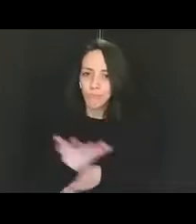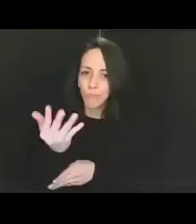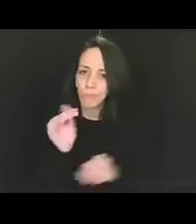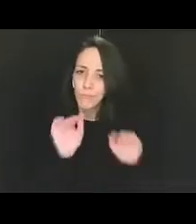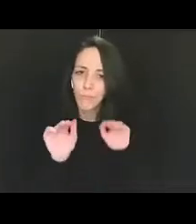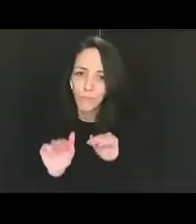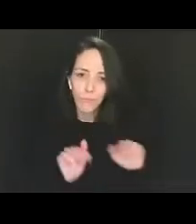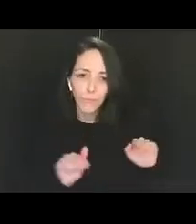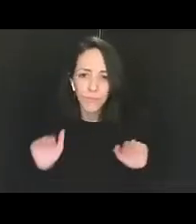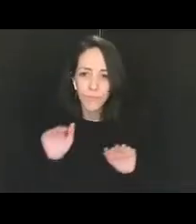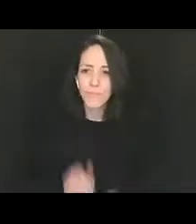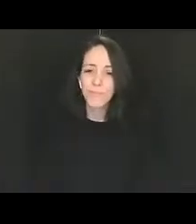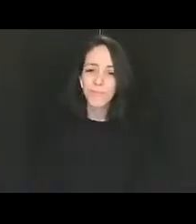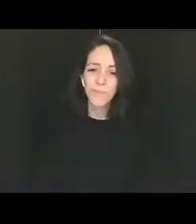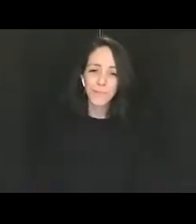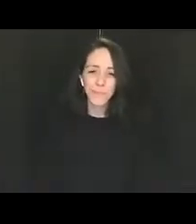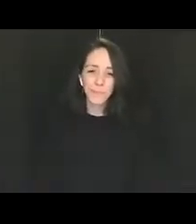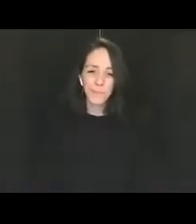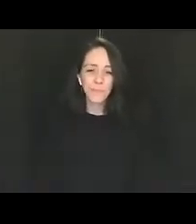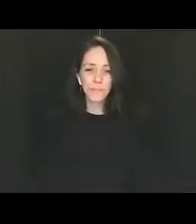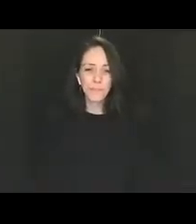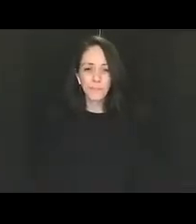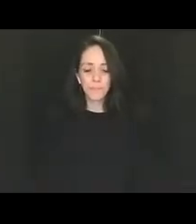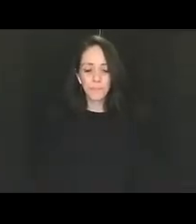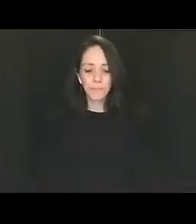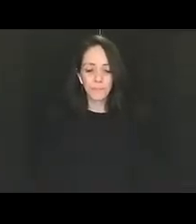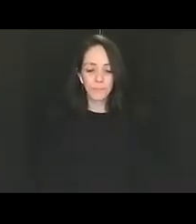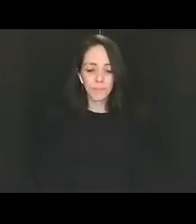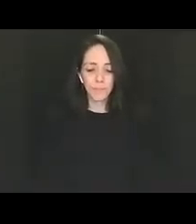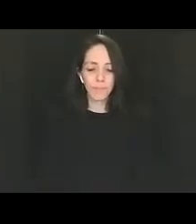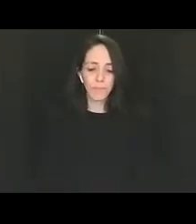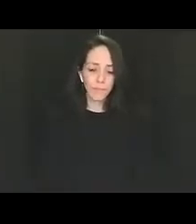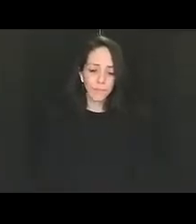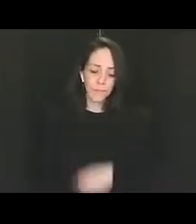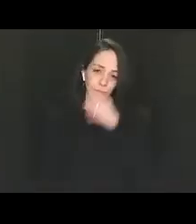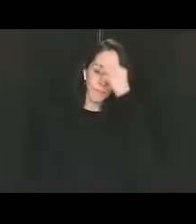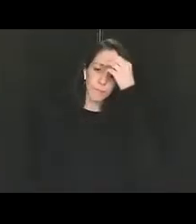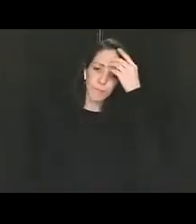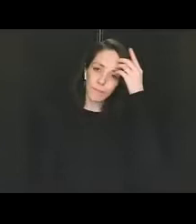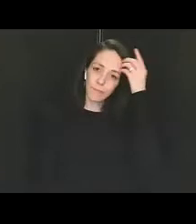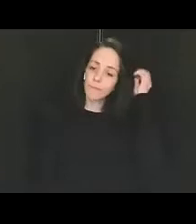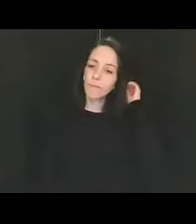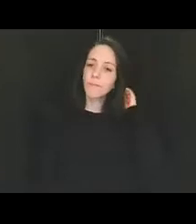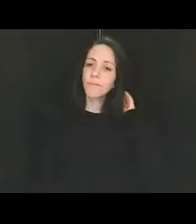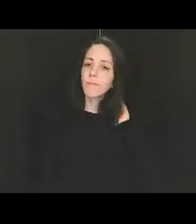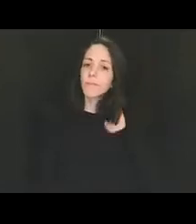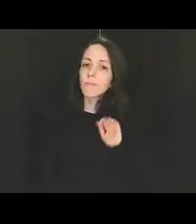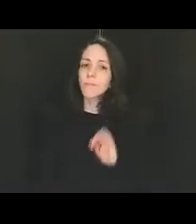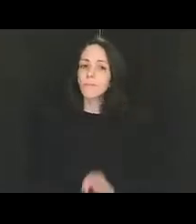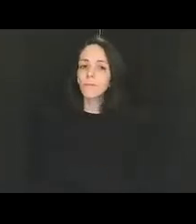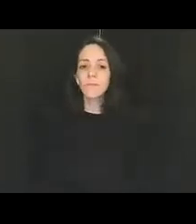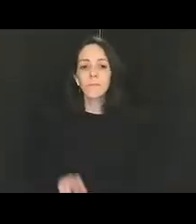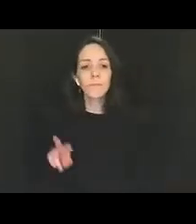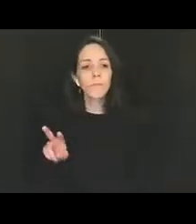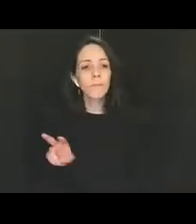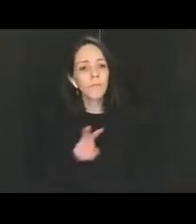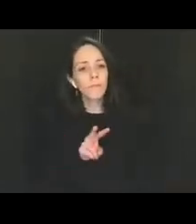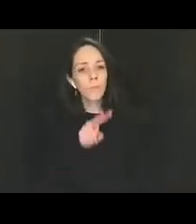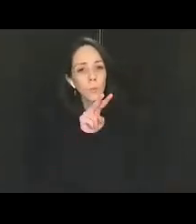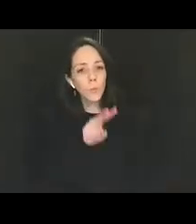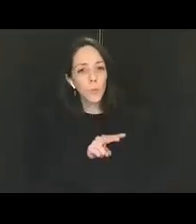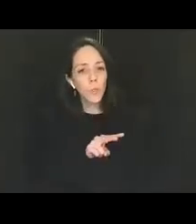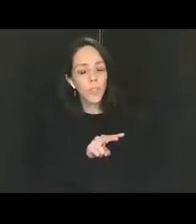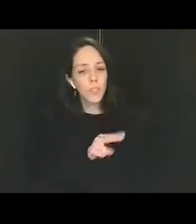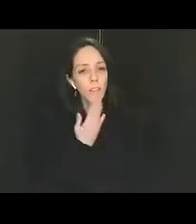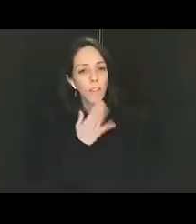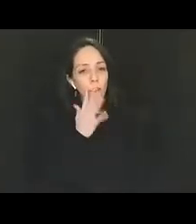keep folks on the timeline. And thank you for your comment on 170th Street. I